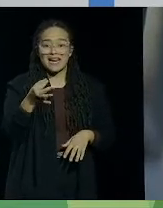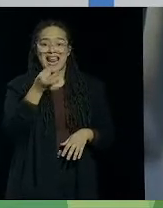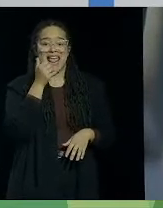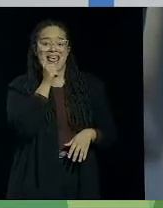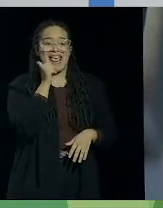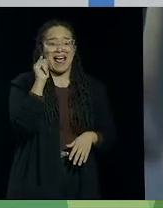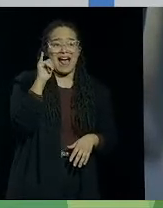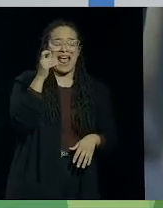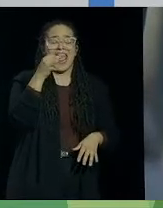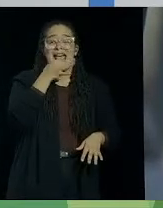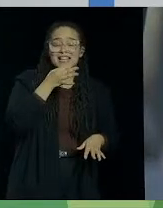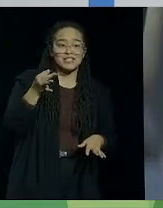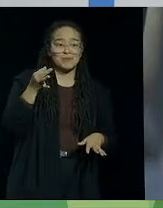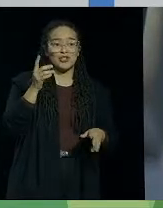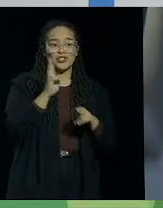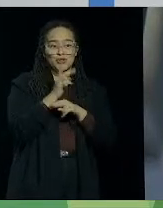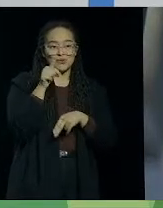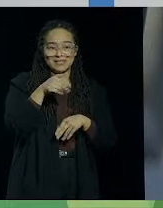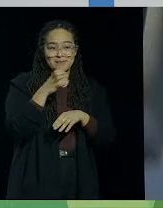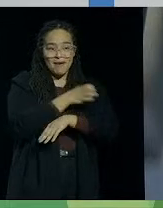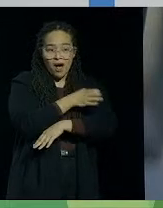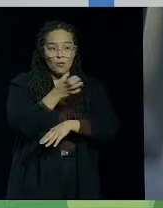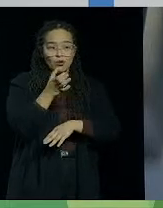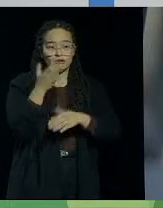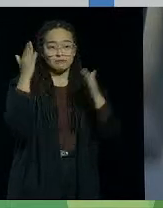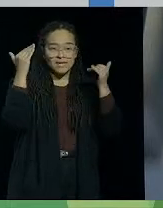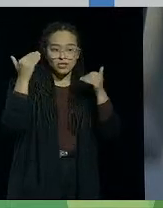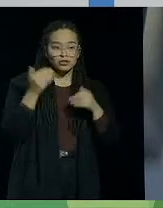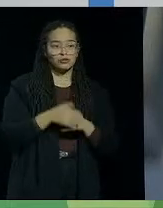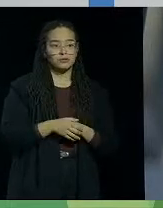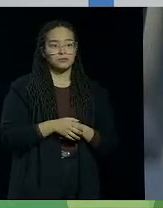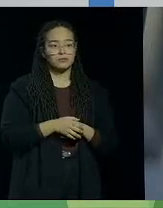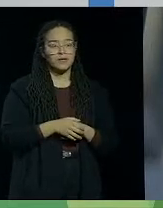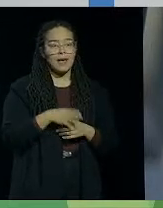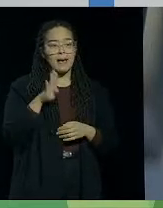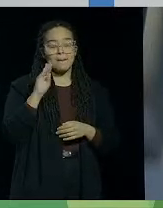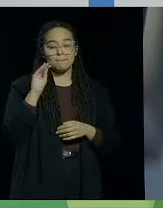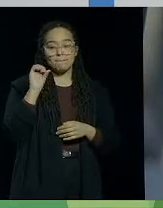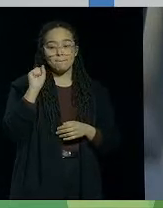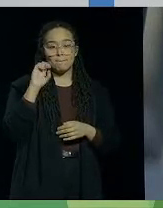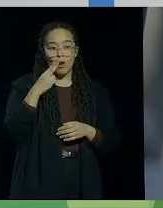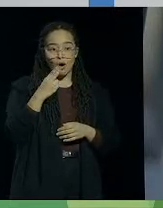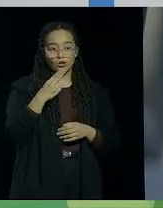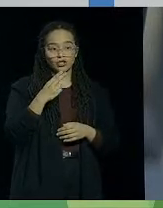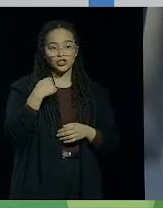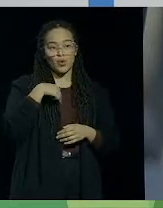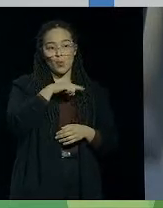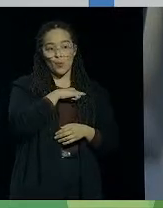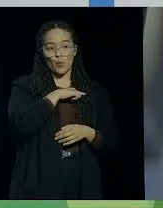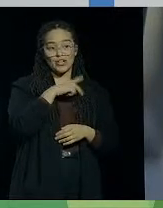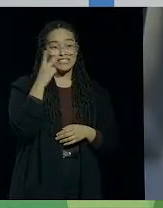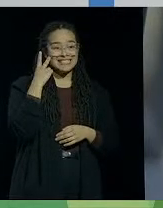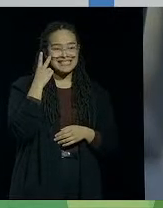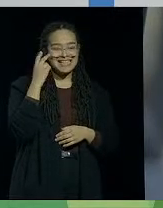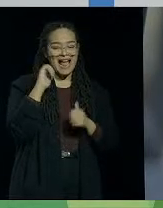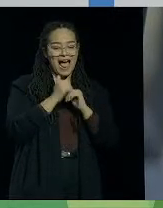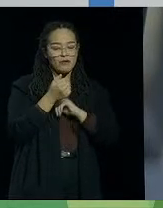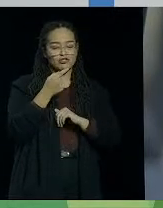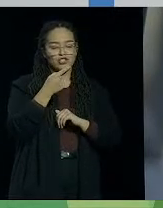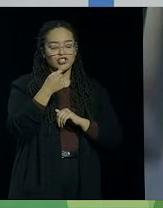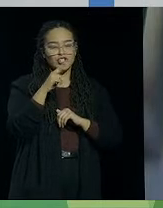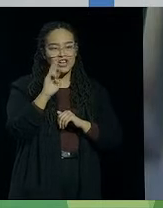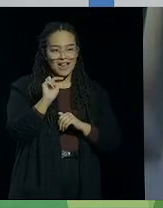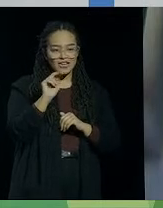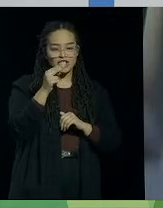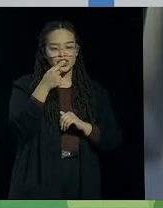AI expert to harness the technology power or their potential. At Bosch, we are currently